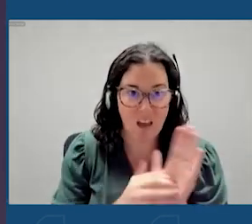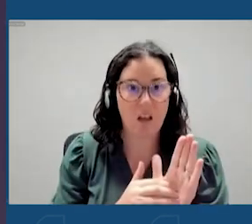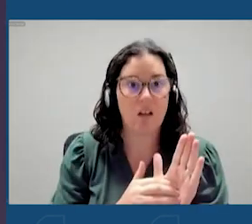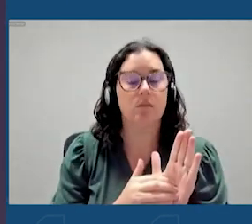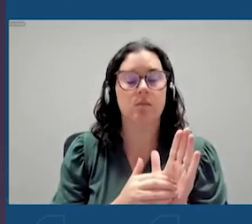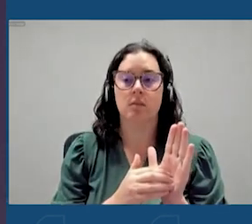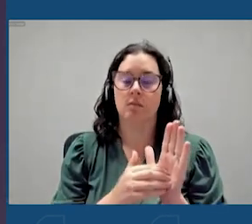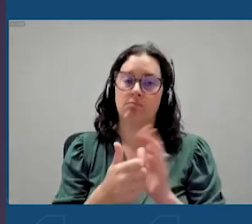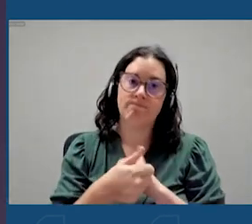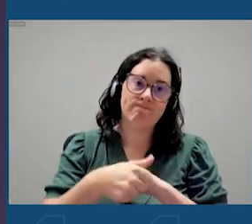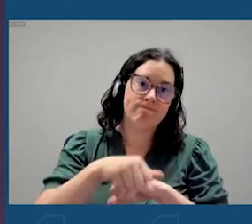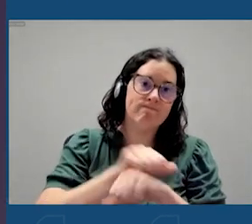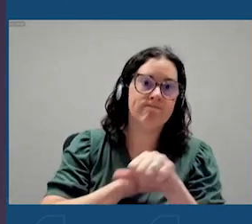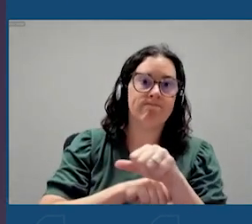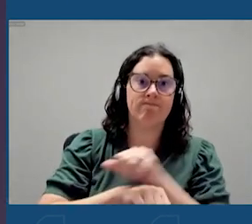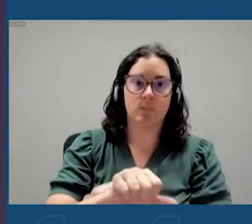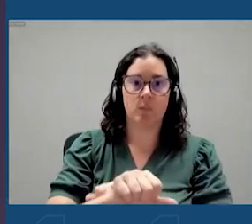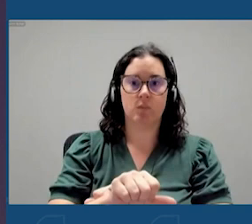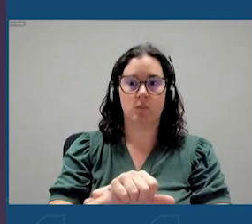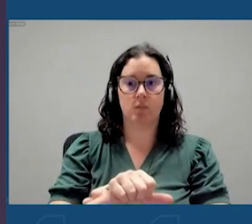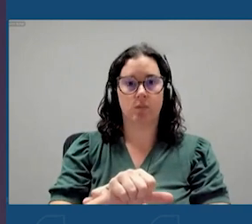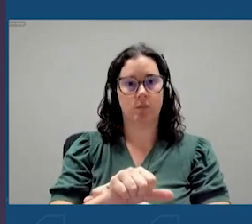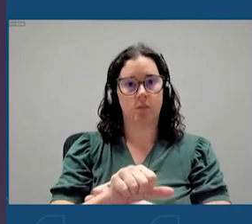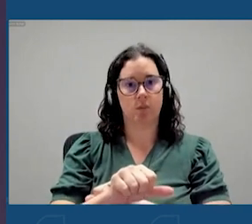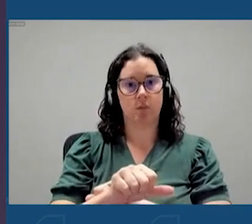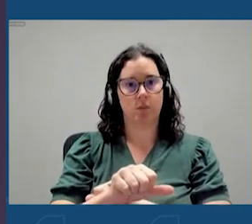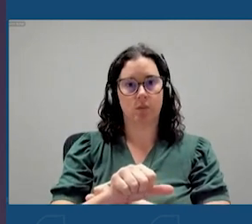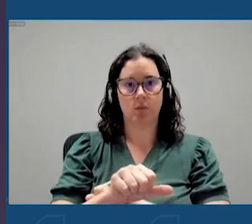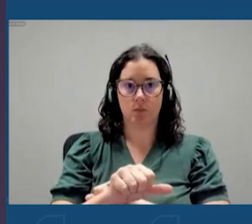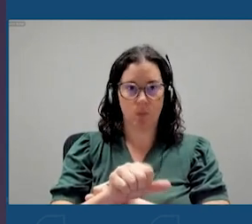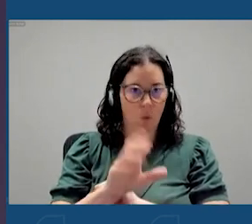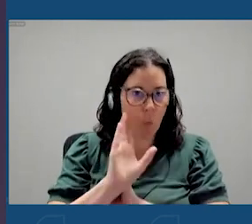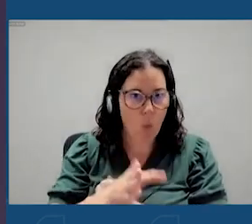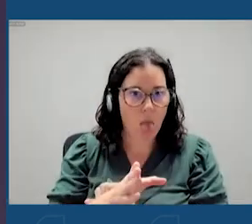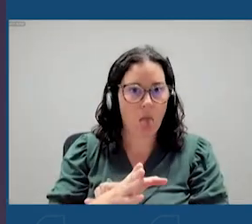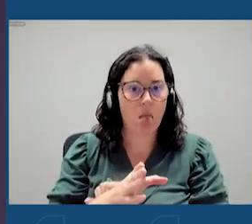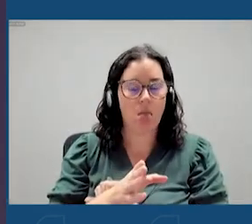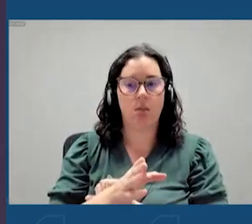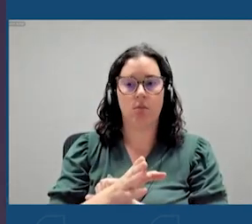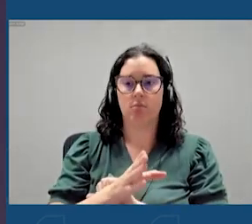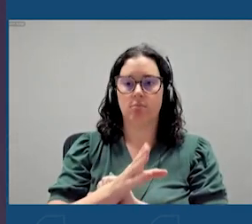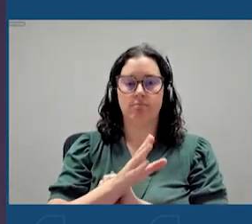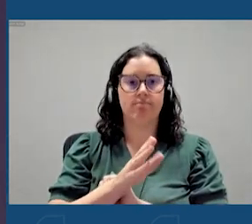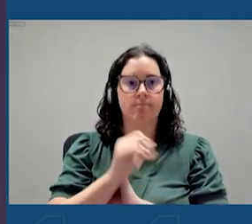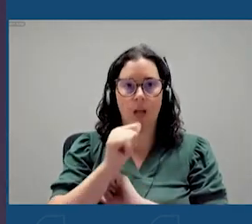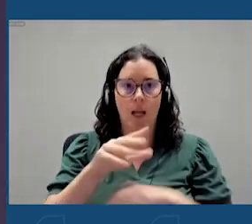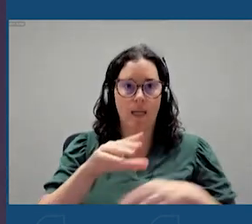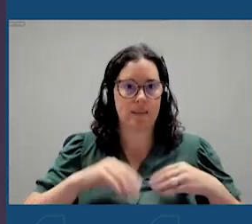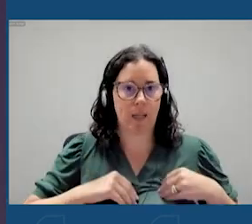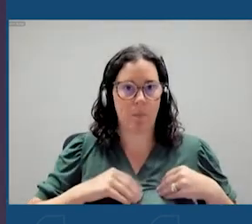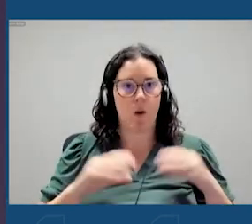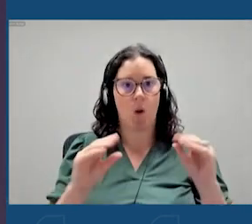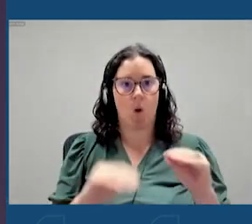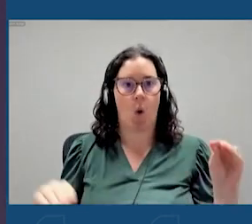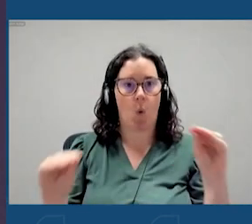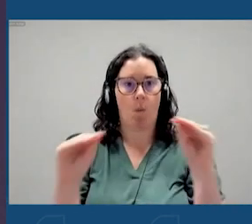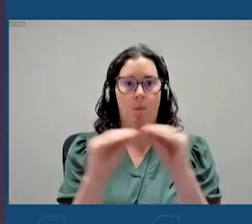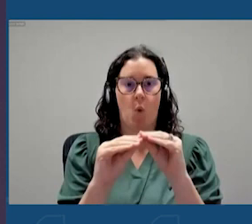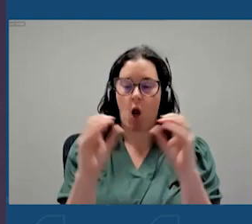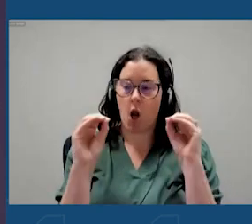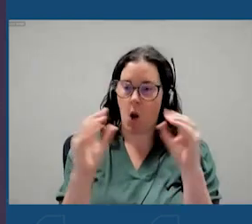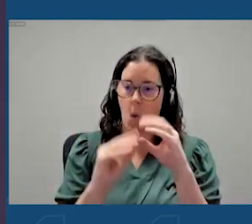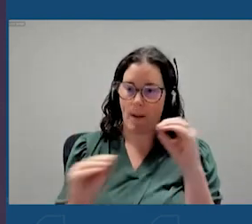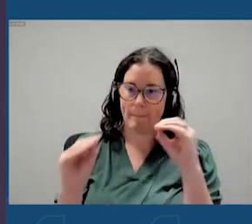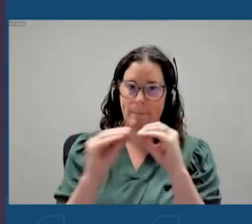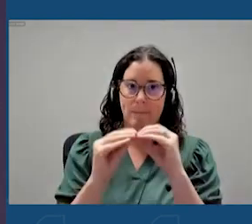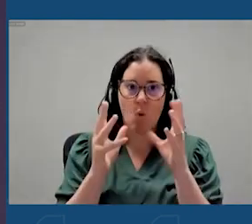to 2 words, no more. No more. No more hate